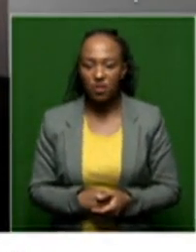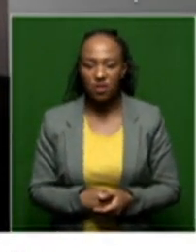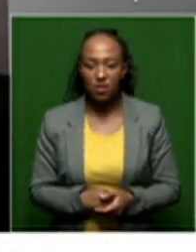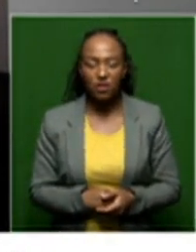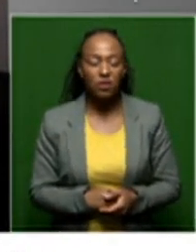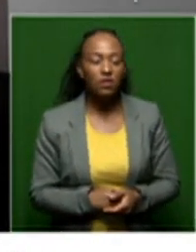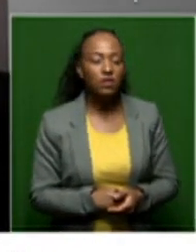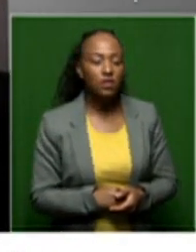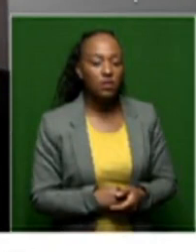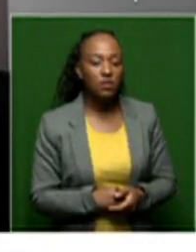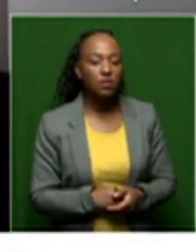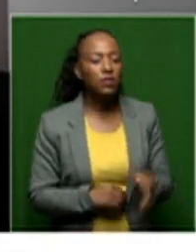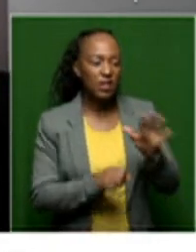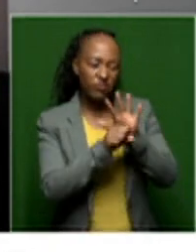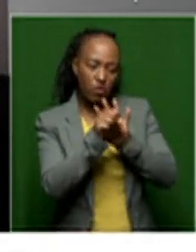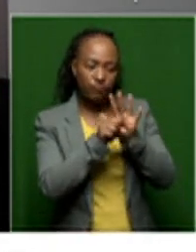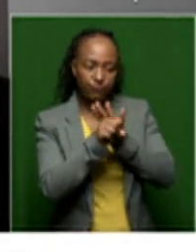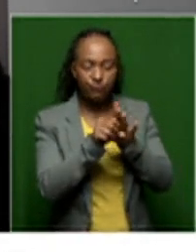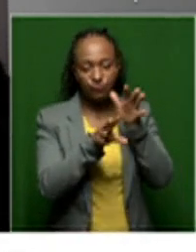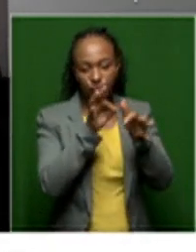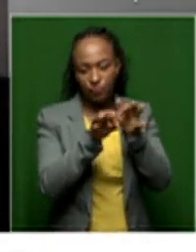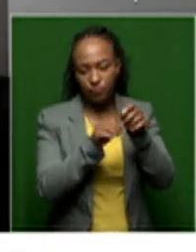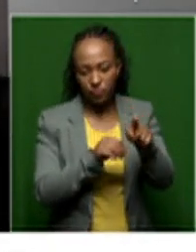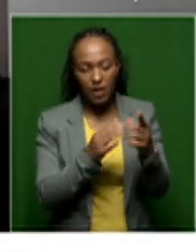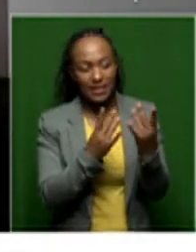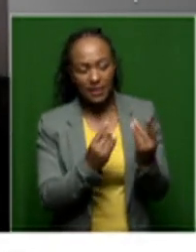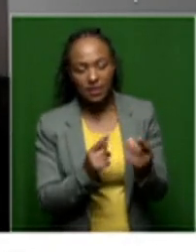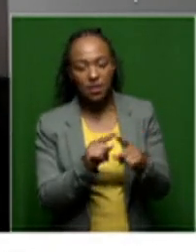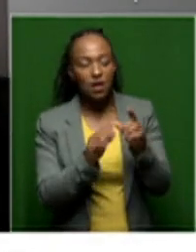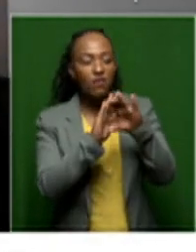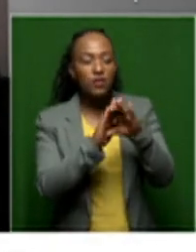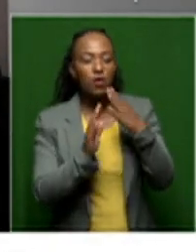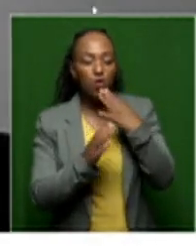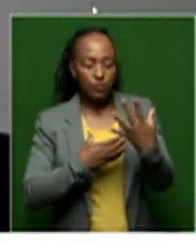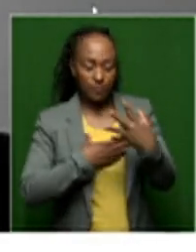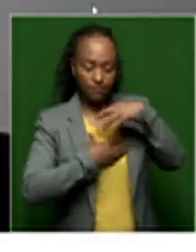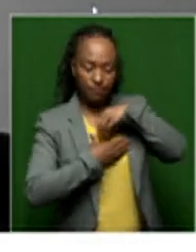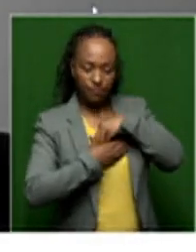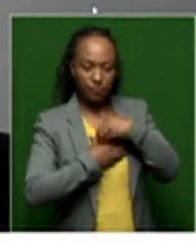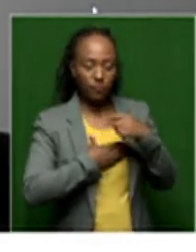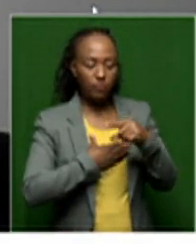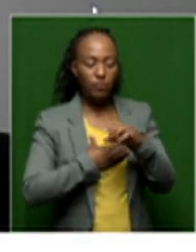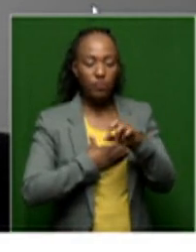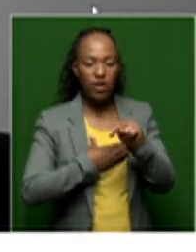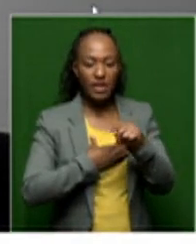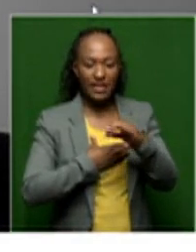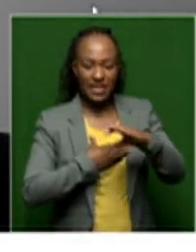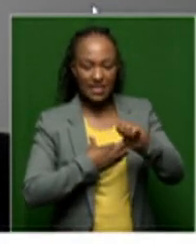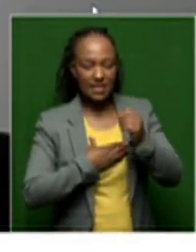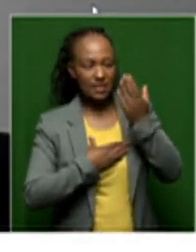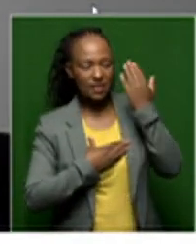So I think, sorry, just to give you a bit of stats there. So if you do carry a genetic risk mutation, let's say